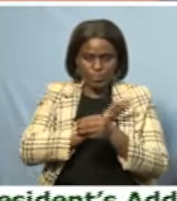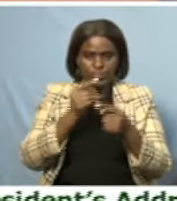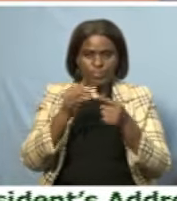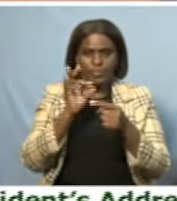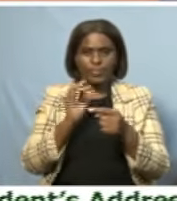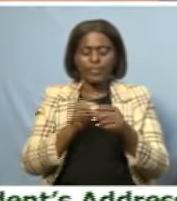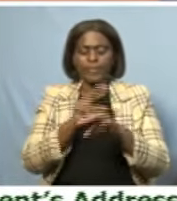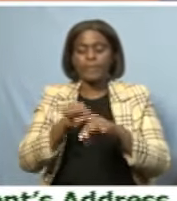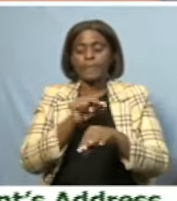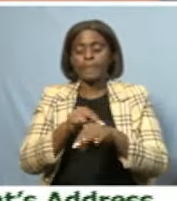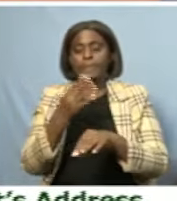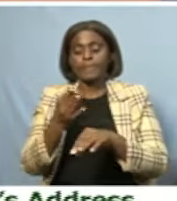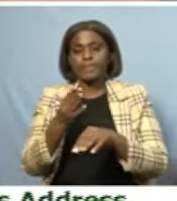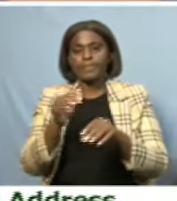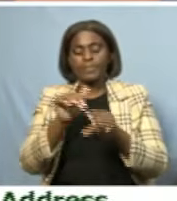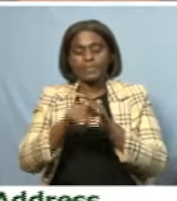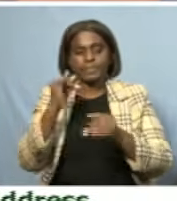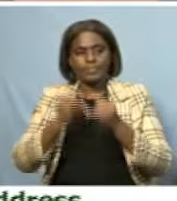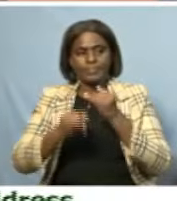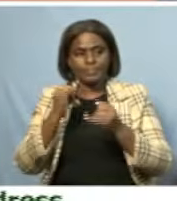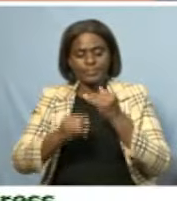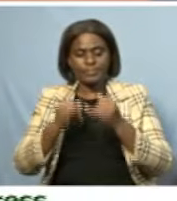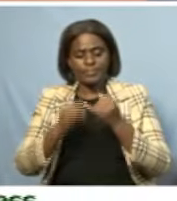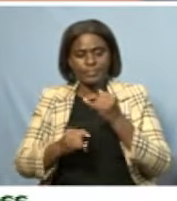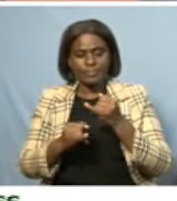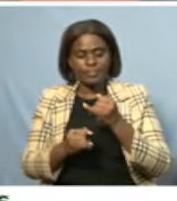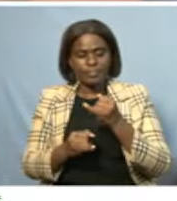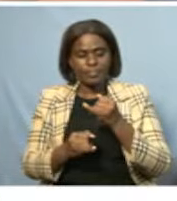our nation. In conclusion,